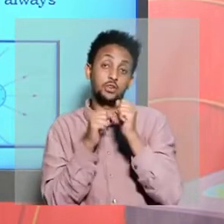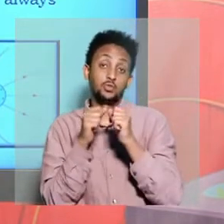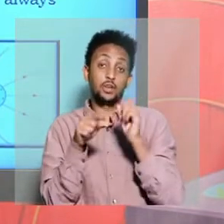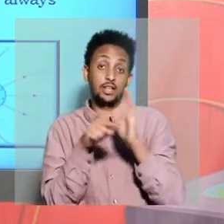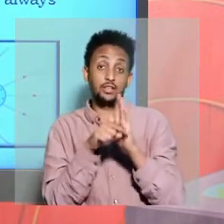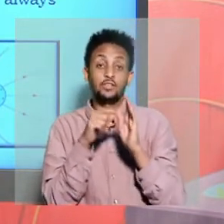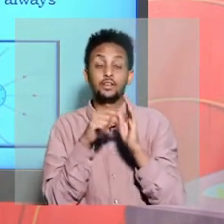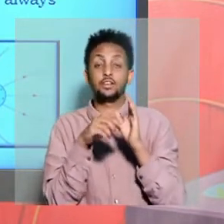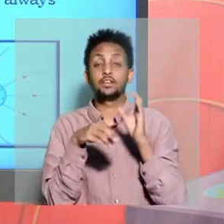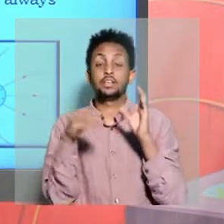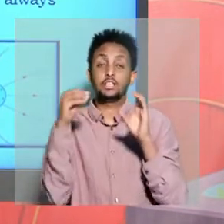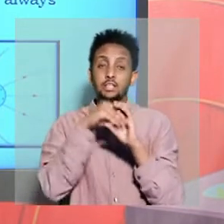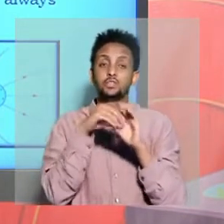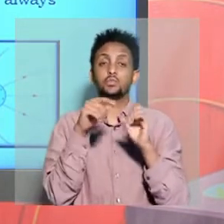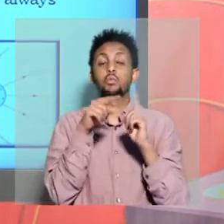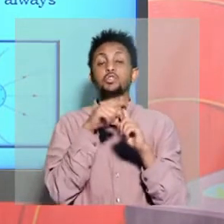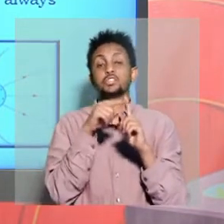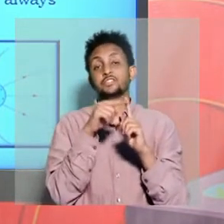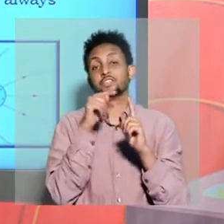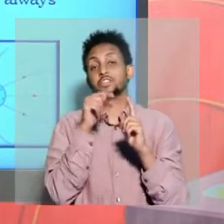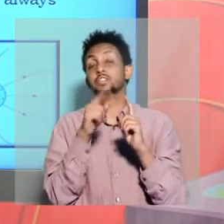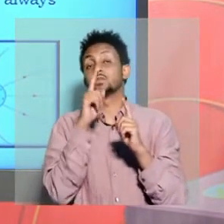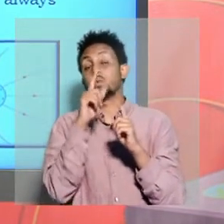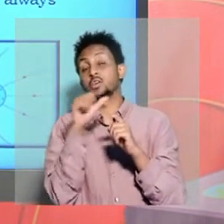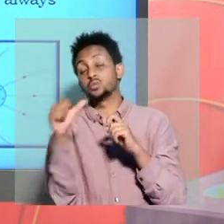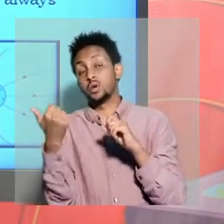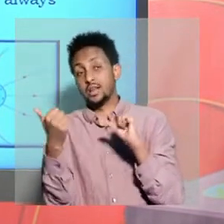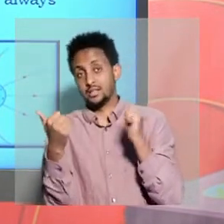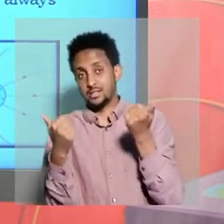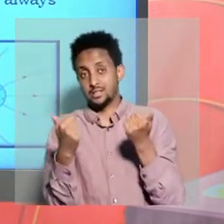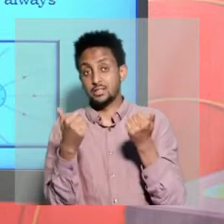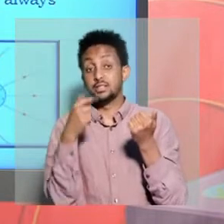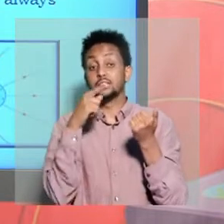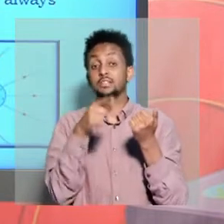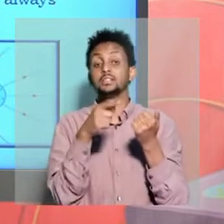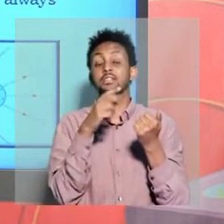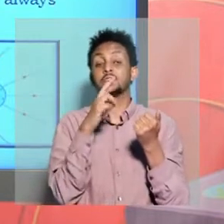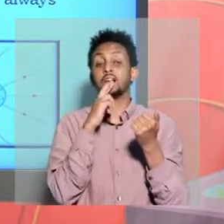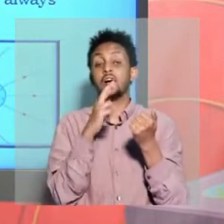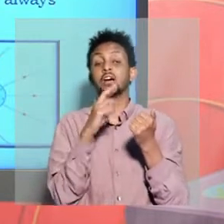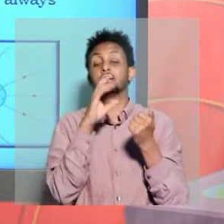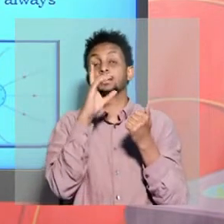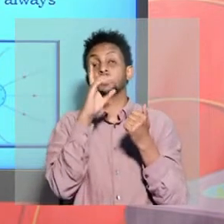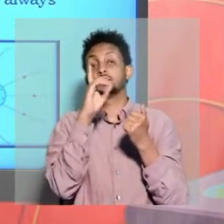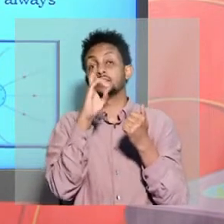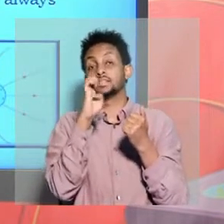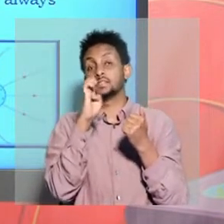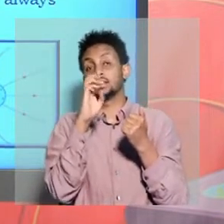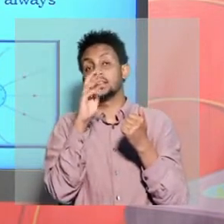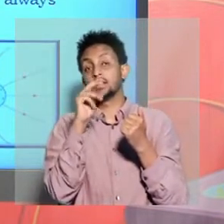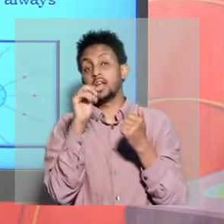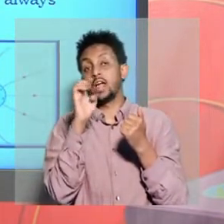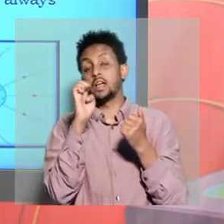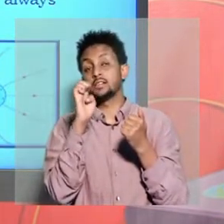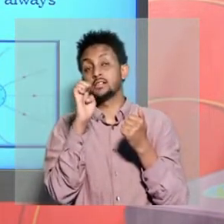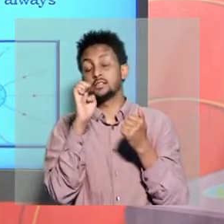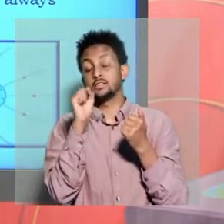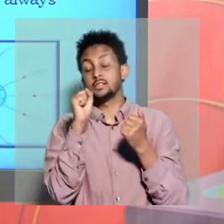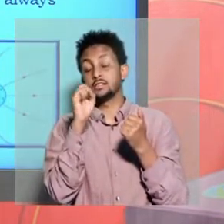the electric field lines, you should not have to cross one another. And they are denser at sharper edge. For example,